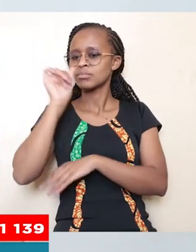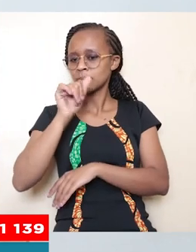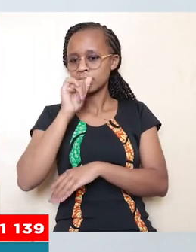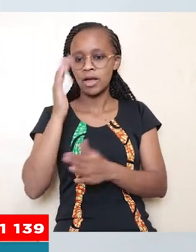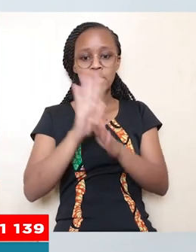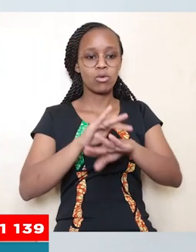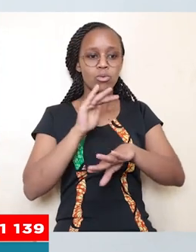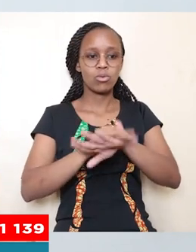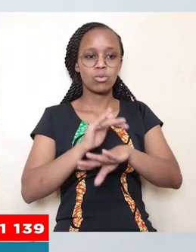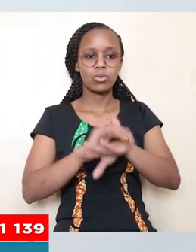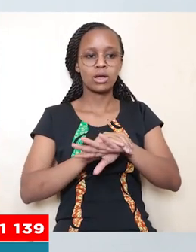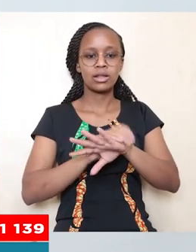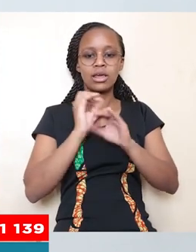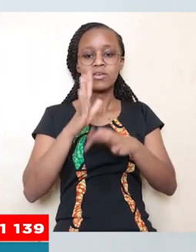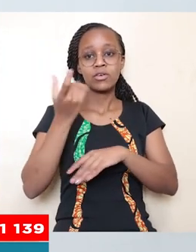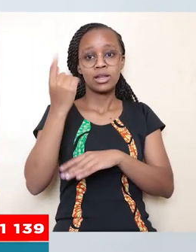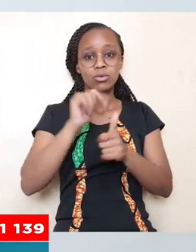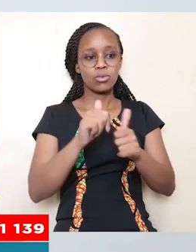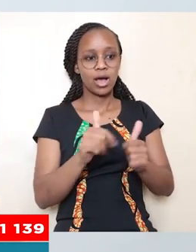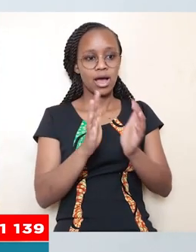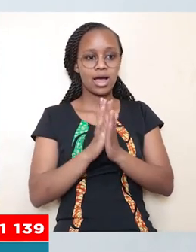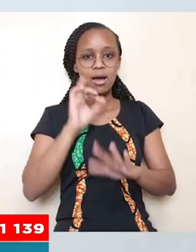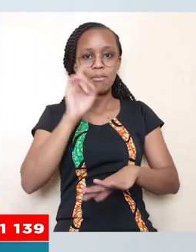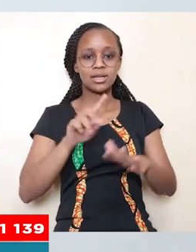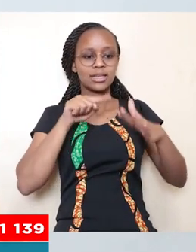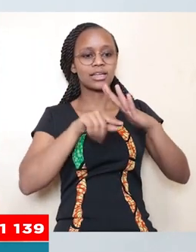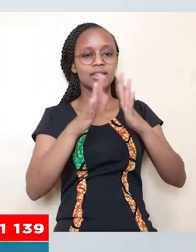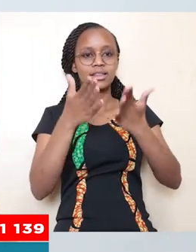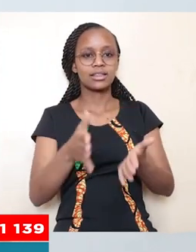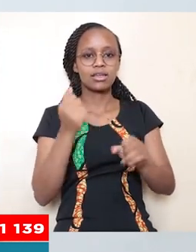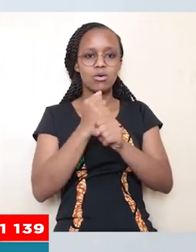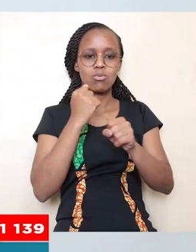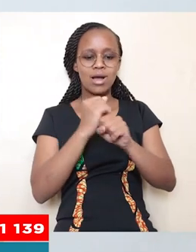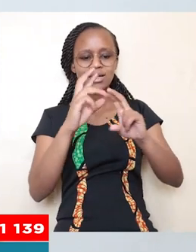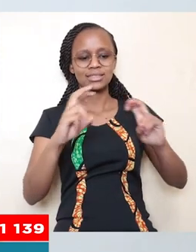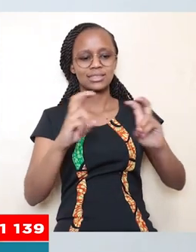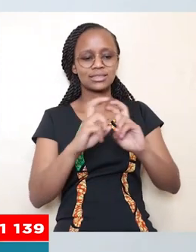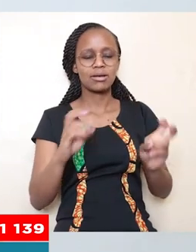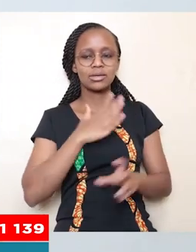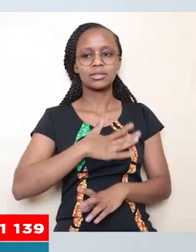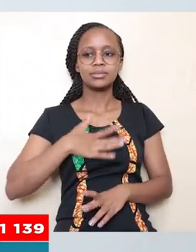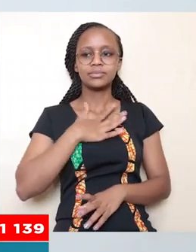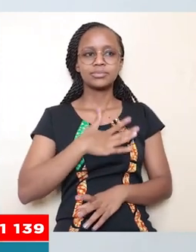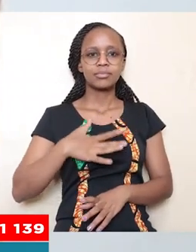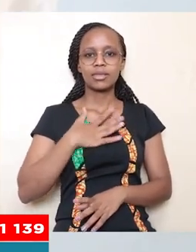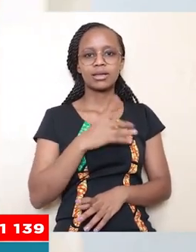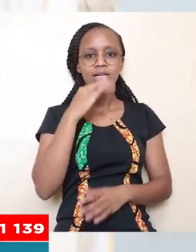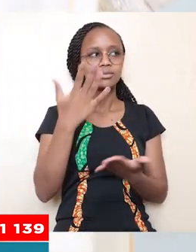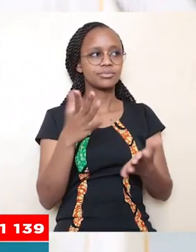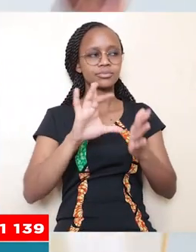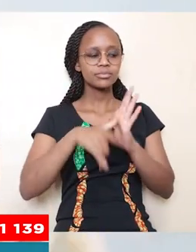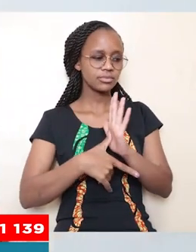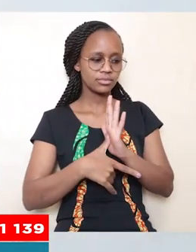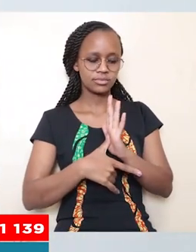it is good. If you understand it and you must enter there, please do some research. Please. Wacha kutuwabia